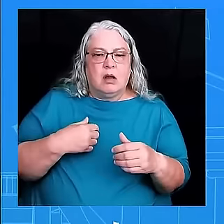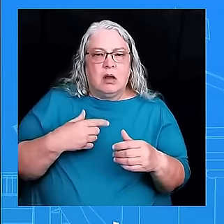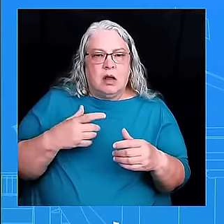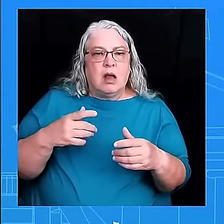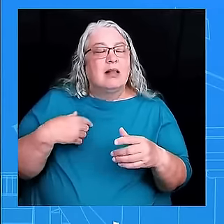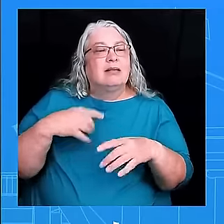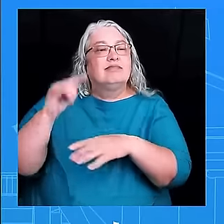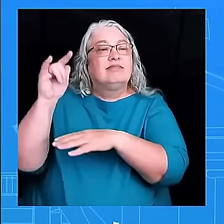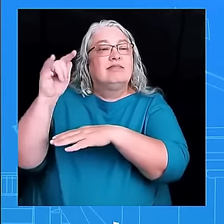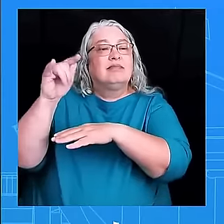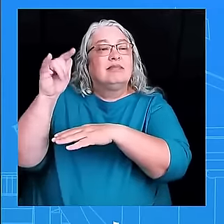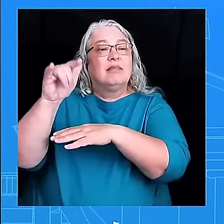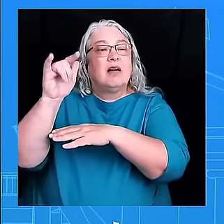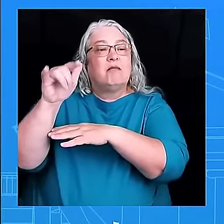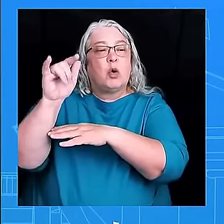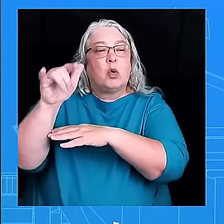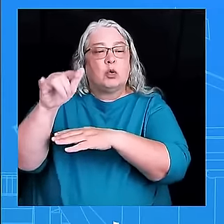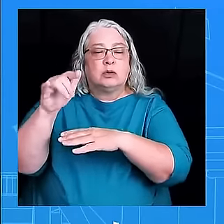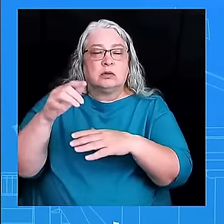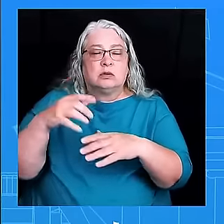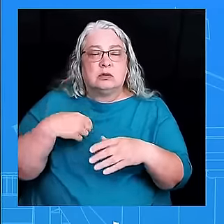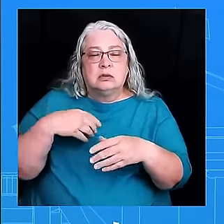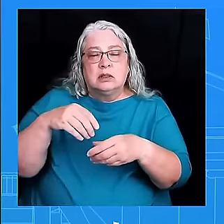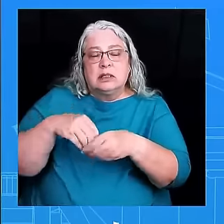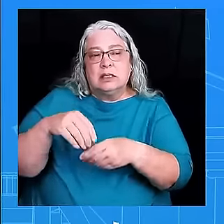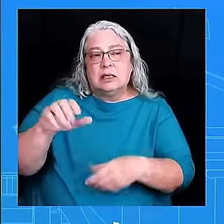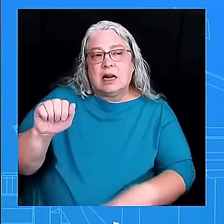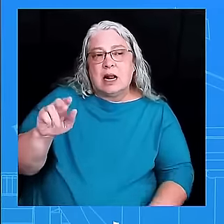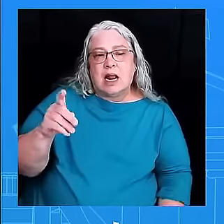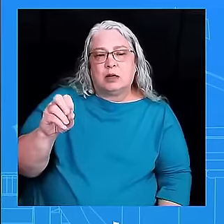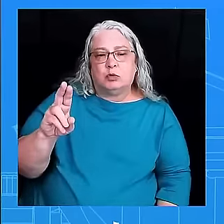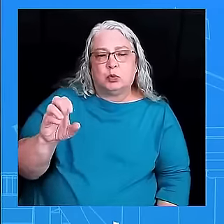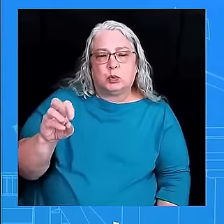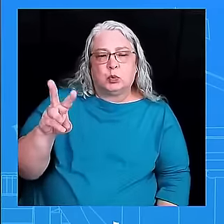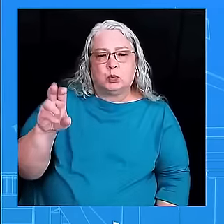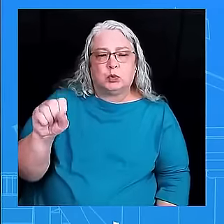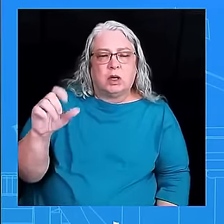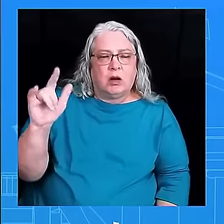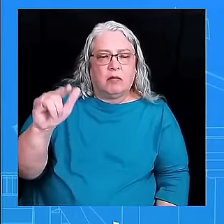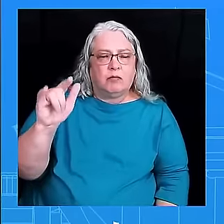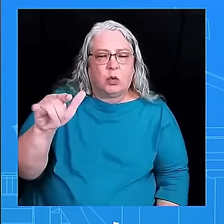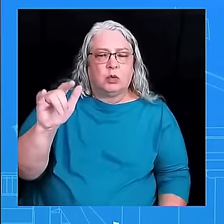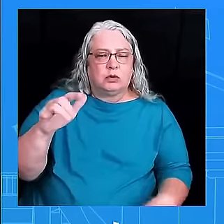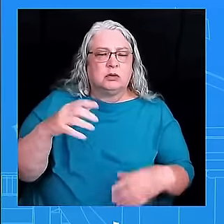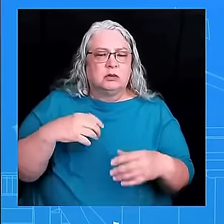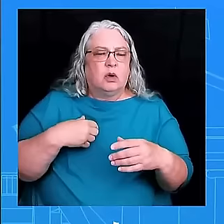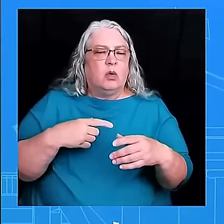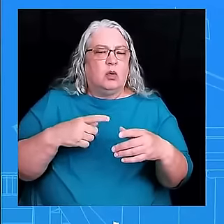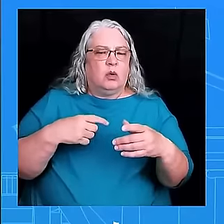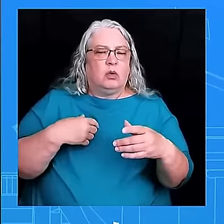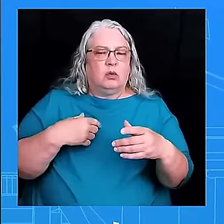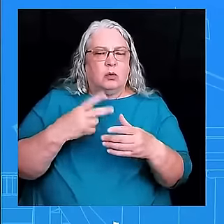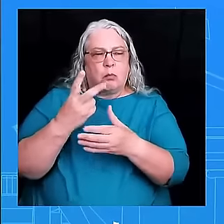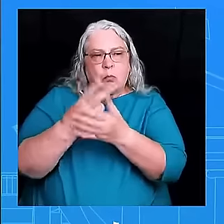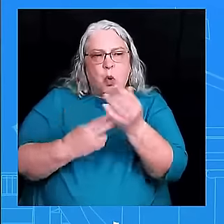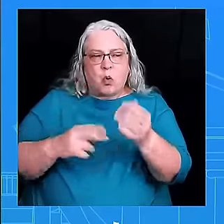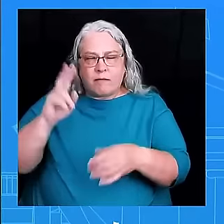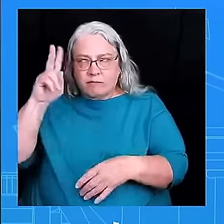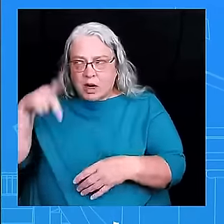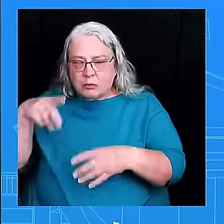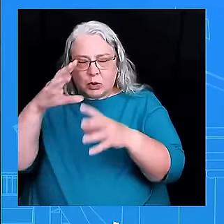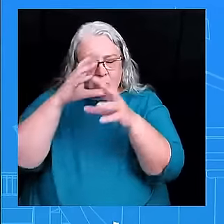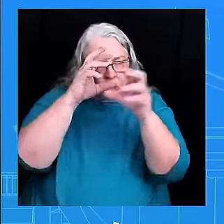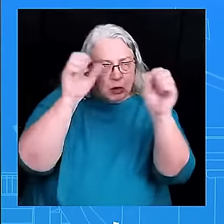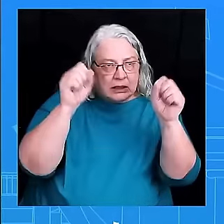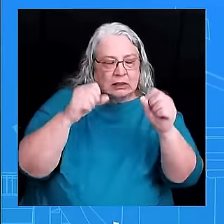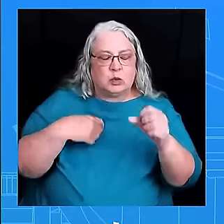be out there to greet them. Vladimir Karamurza is going to be traveling to Germany, and his family, who was here with